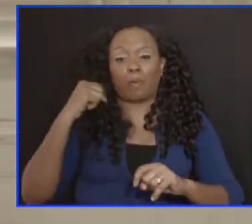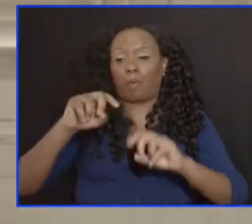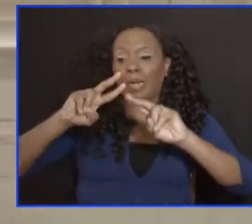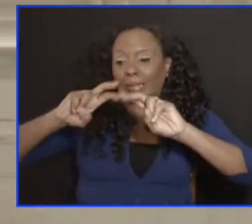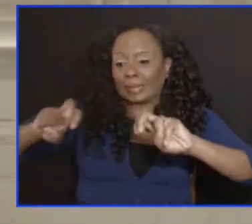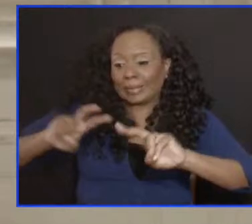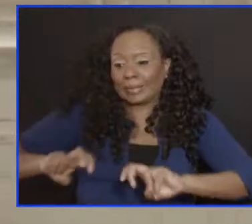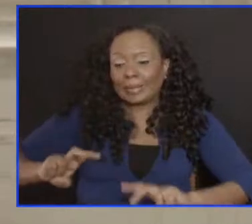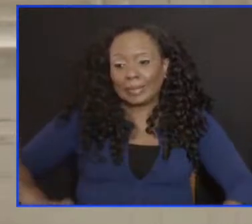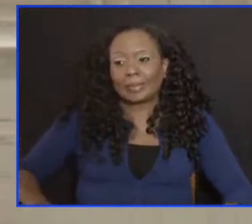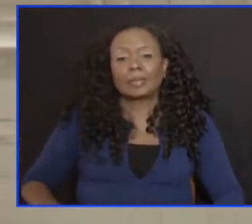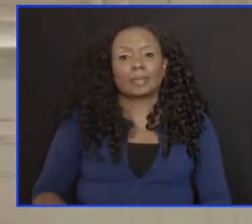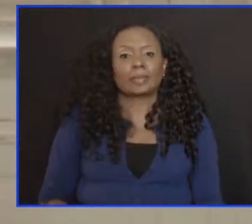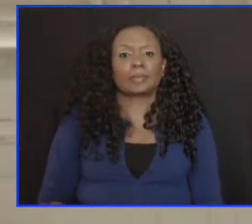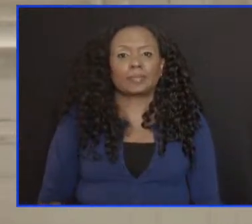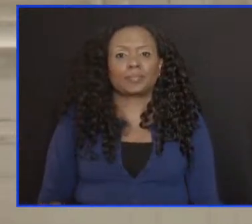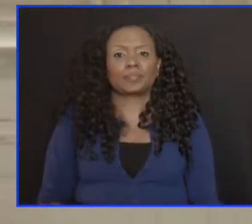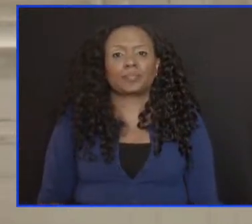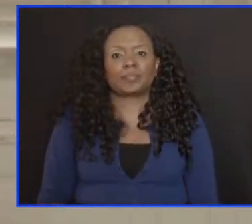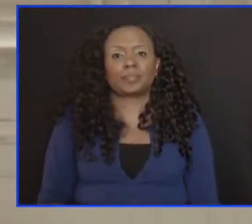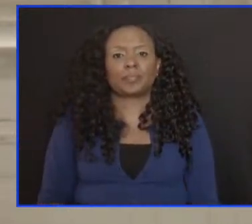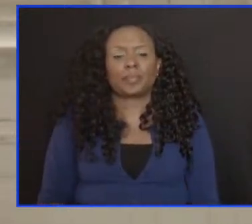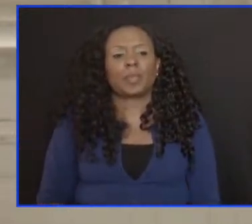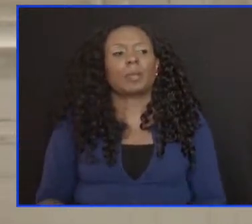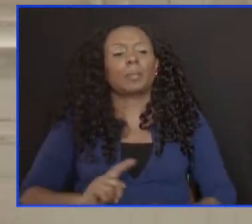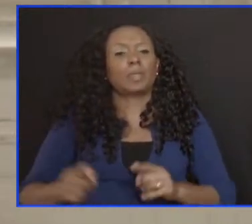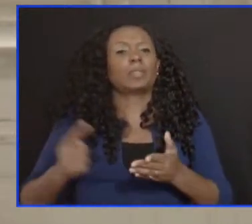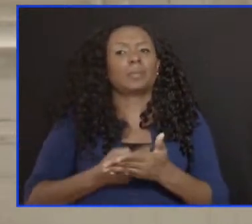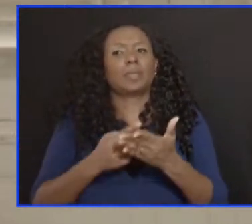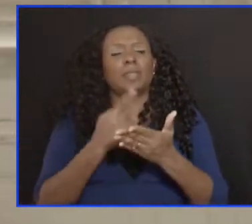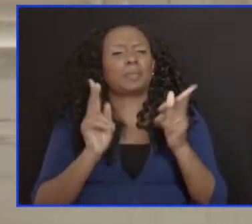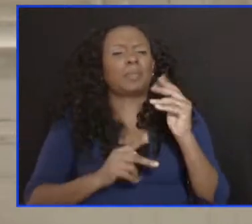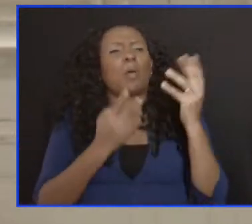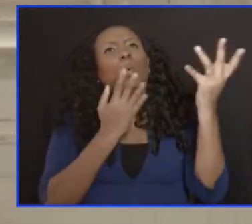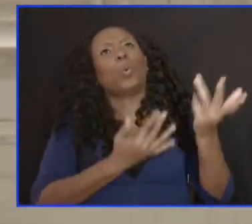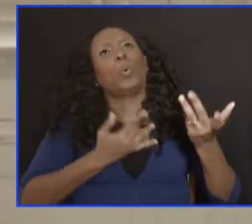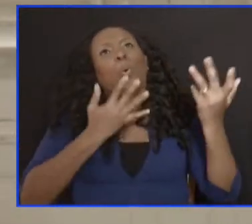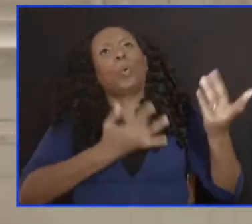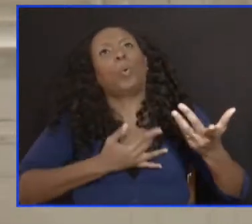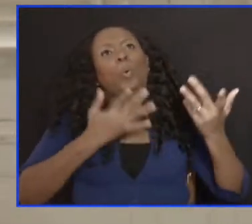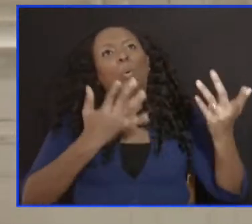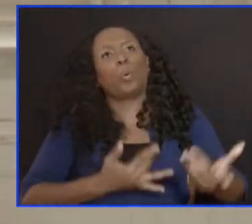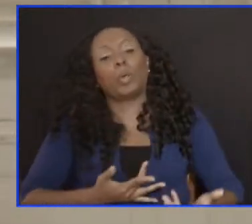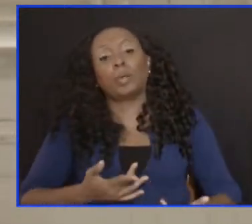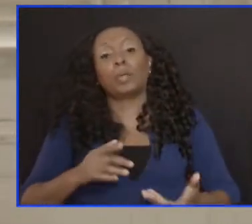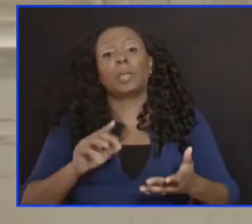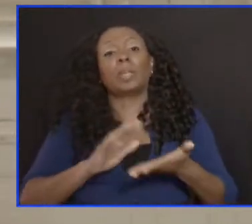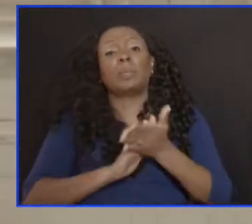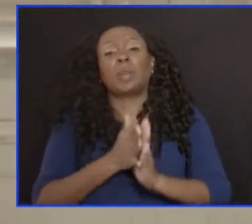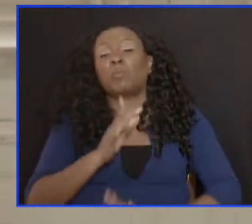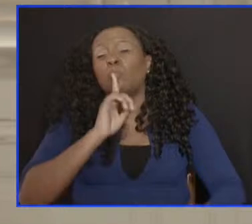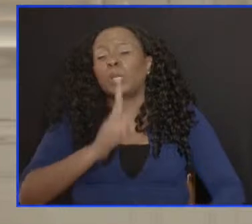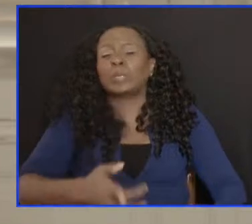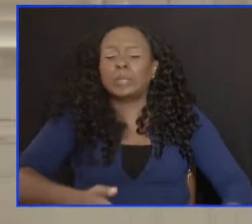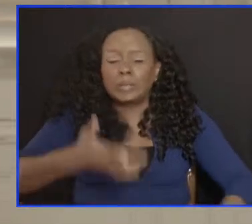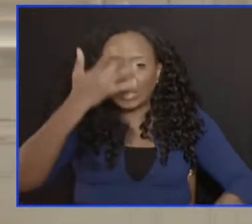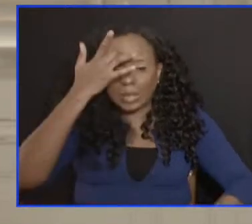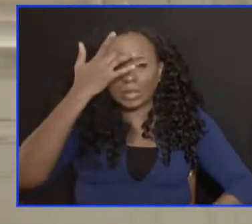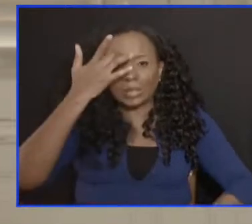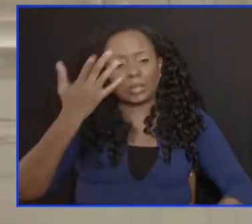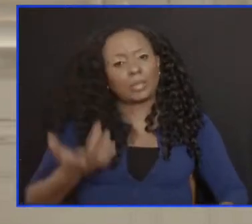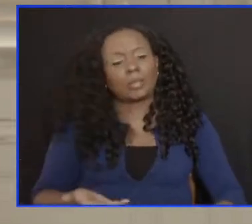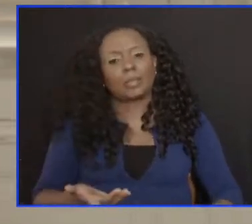department too sick and too far gone. It makes it really, really difficult for us. So encourage them to come out to